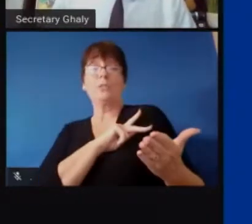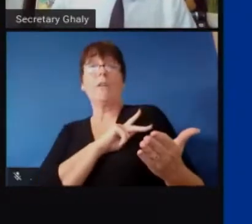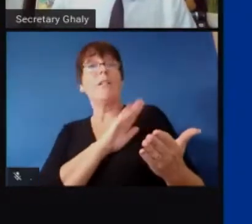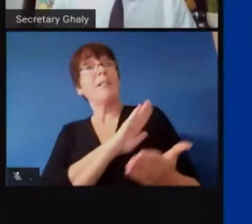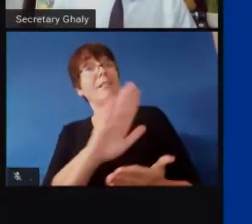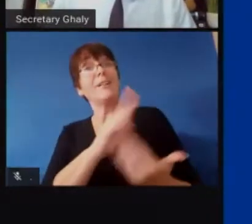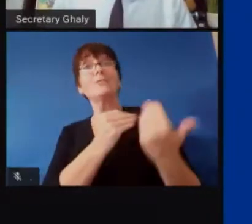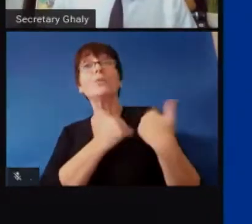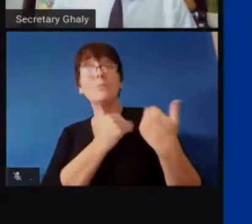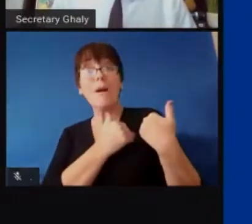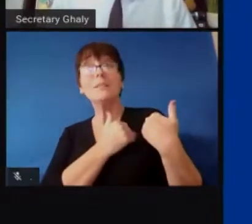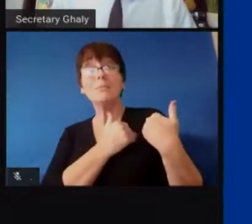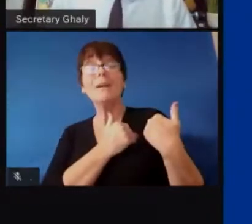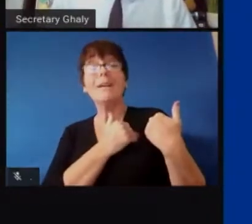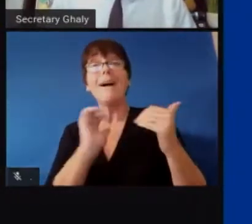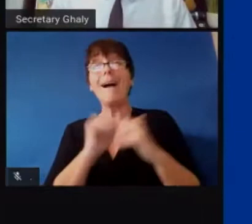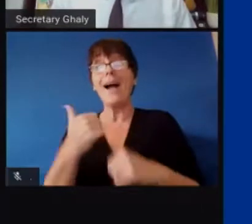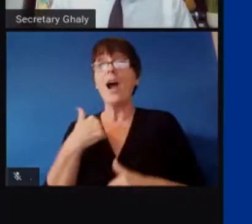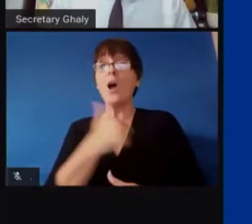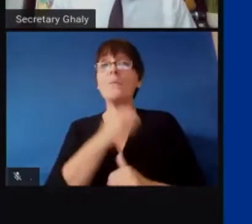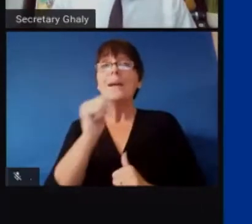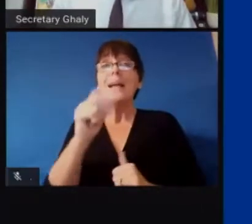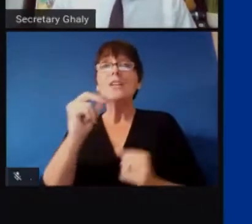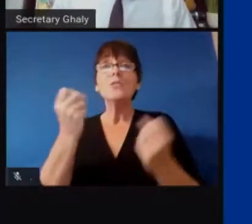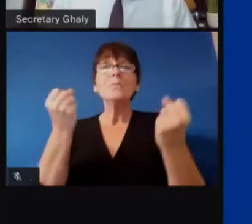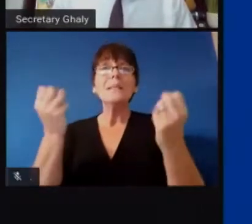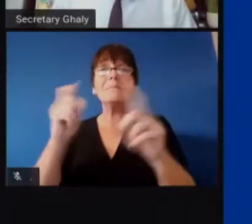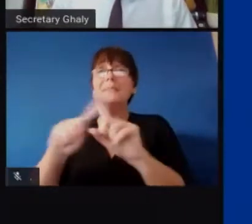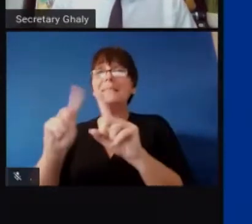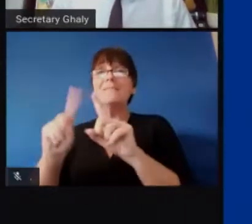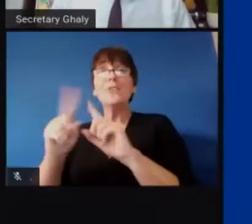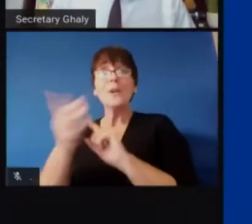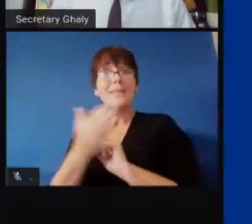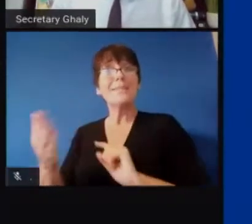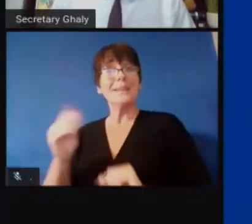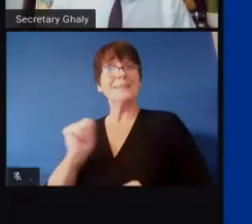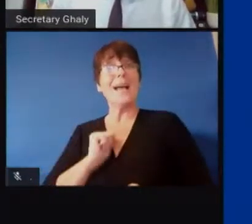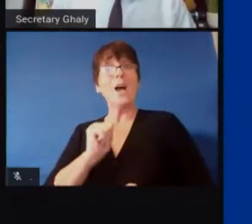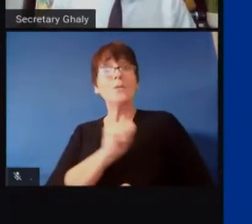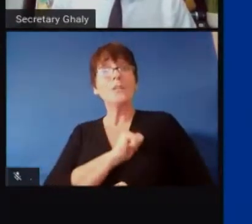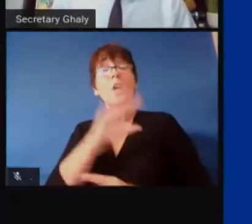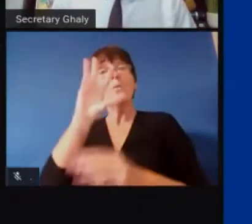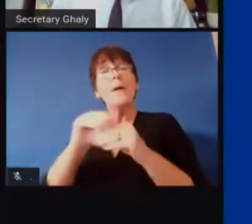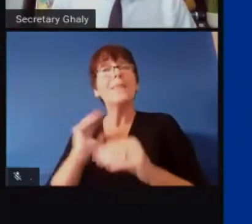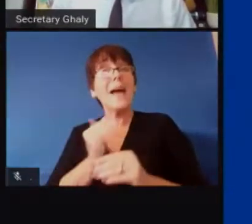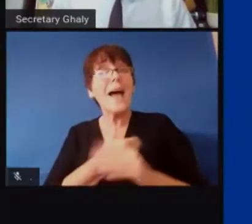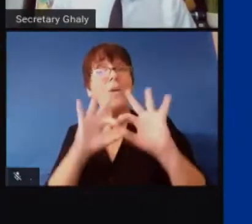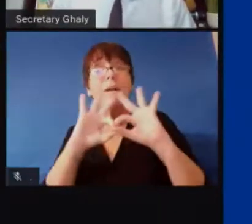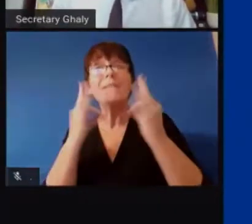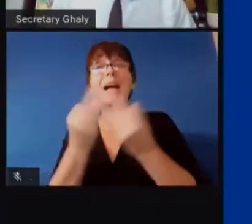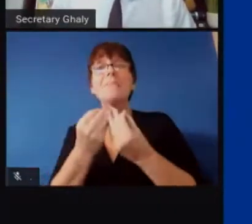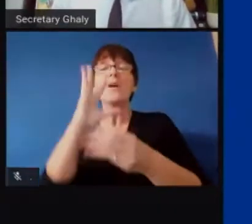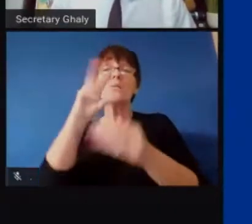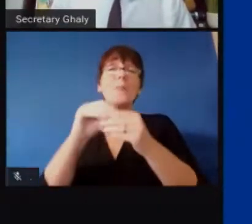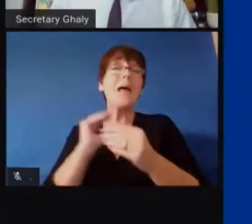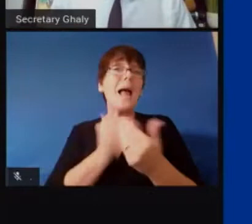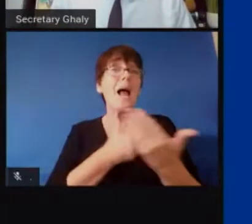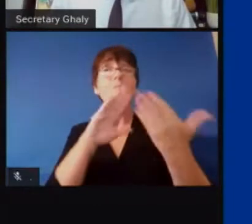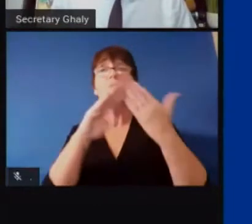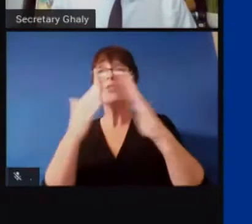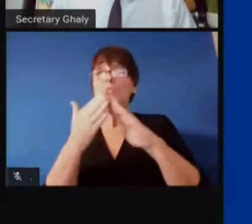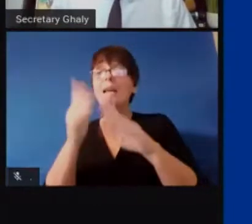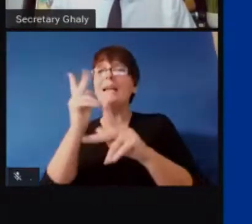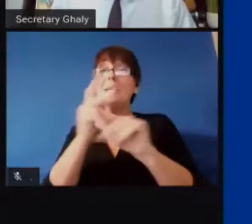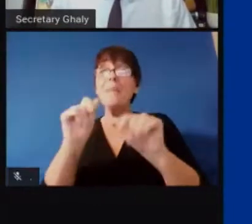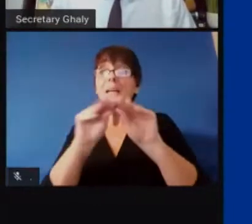We talk about how we can do many things ourselves, within our families, within our communities, to keep spread